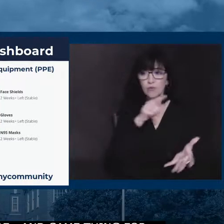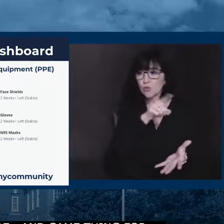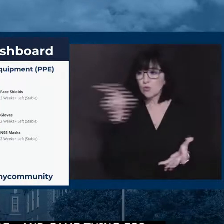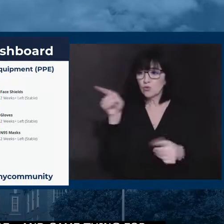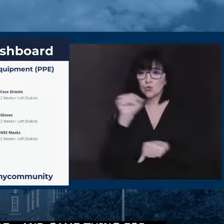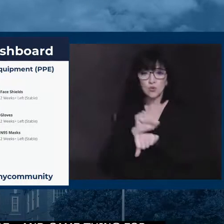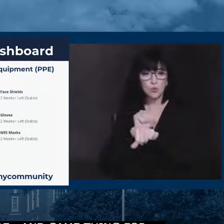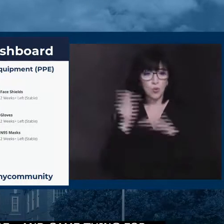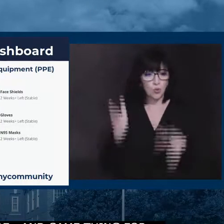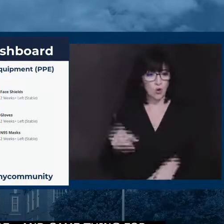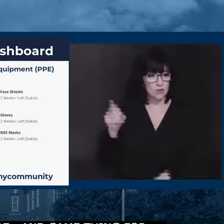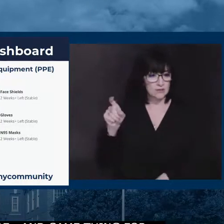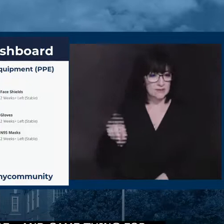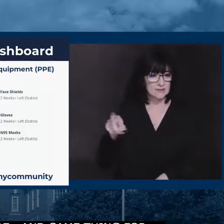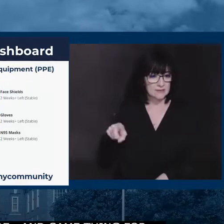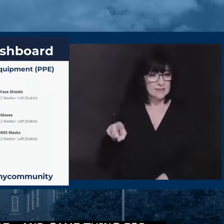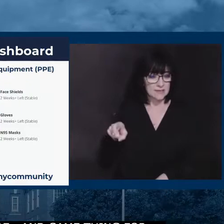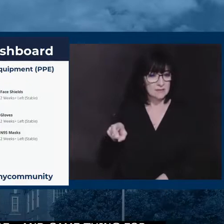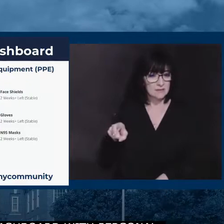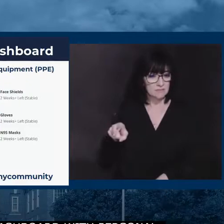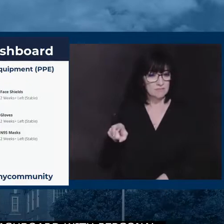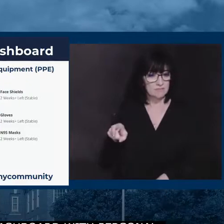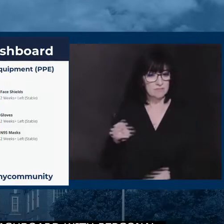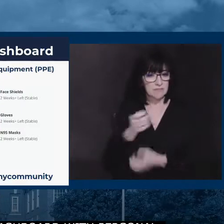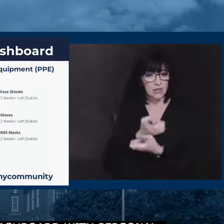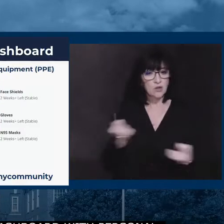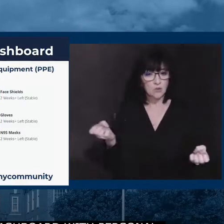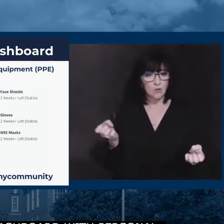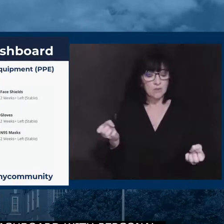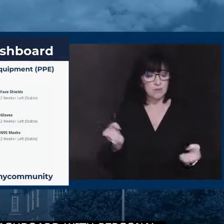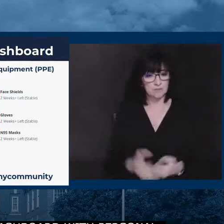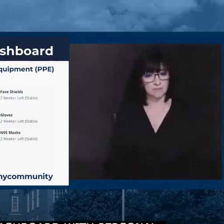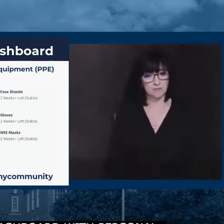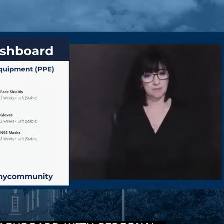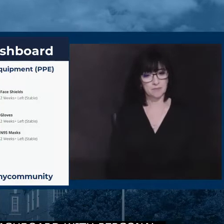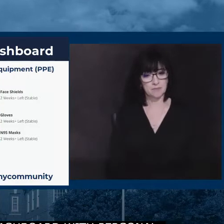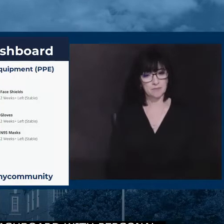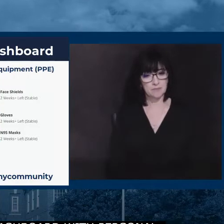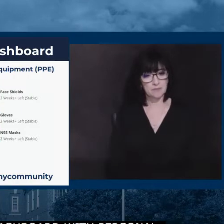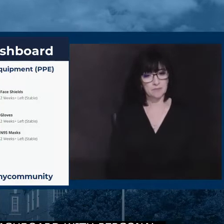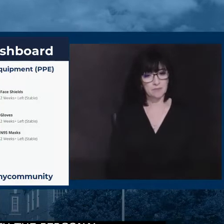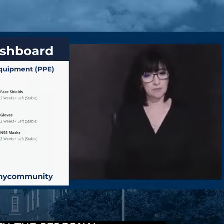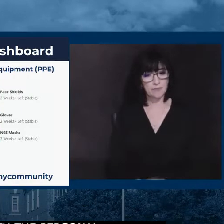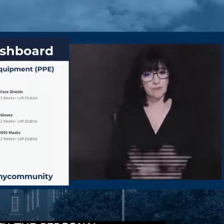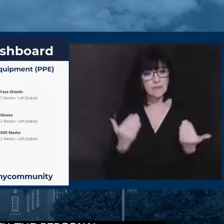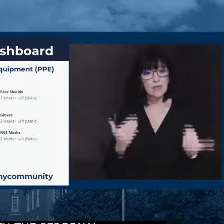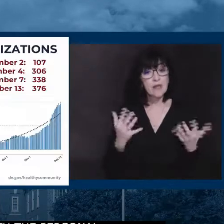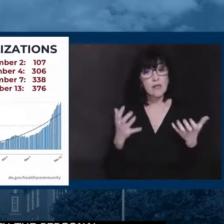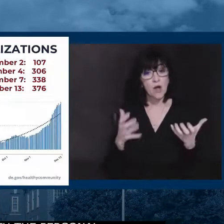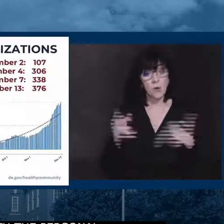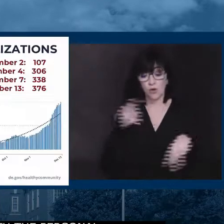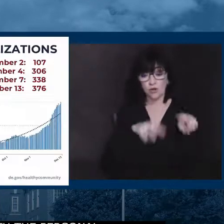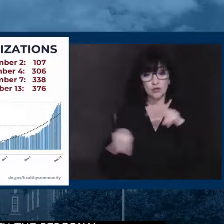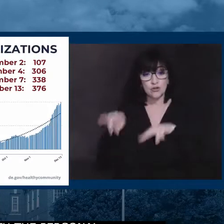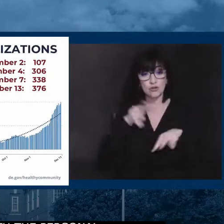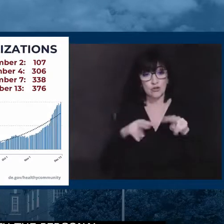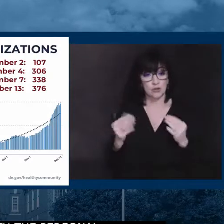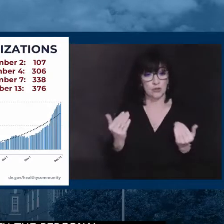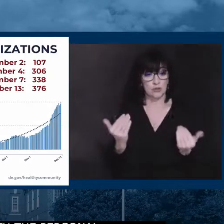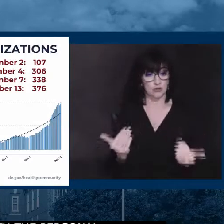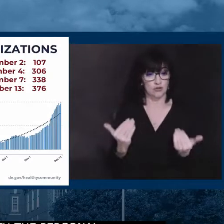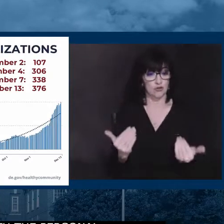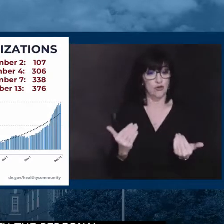need it to address the situation on the ground. So let's take a look at current hospitalizations, and you can see how the